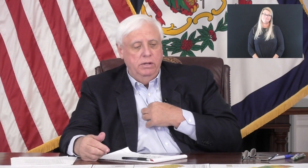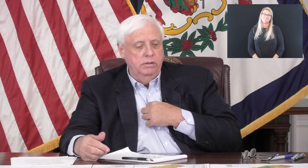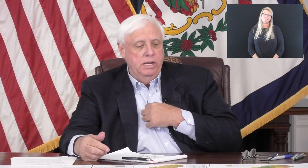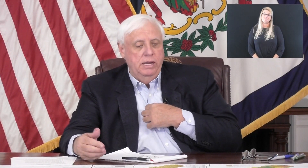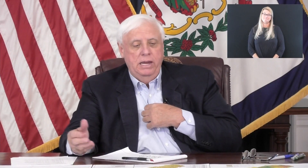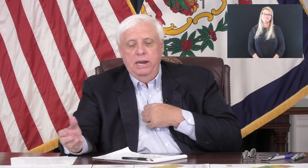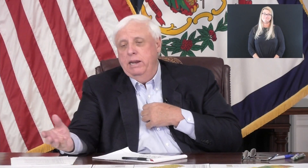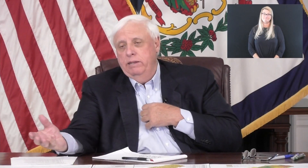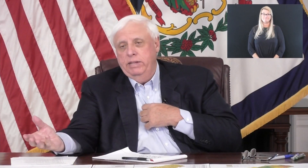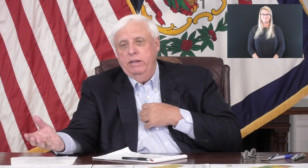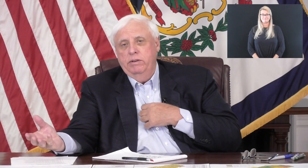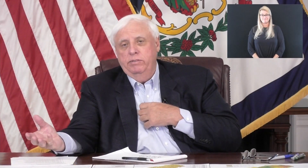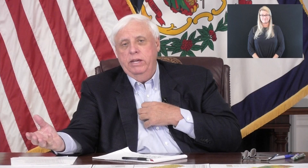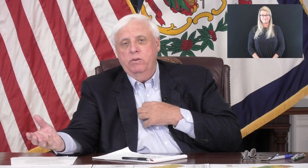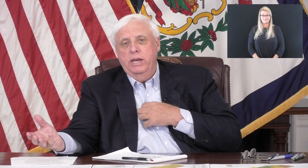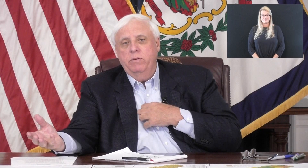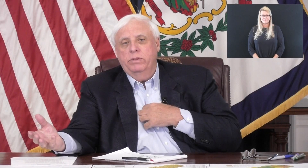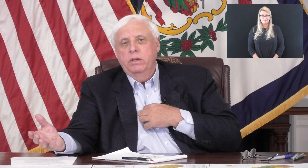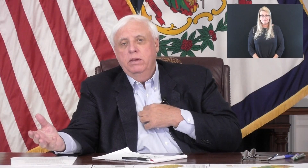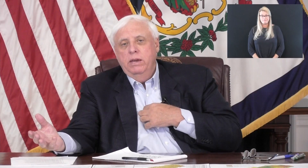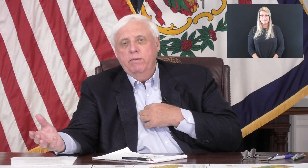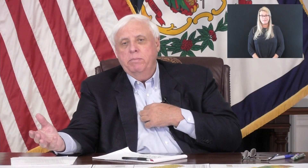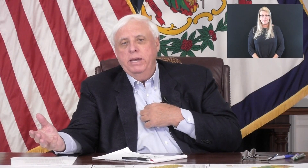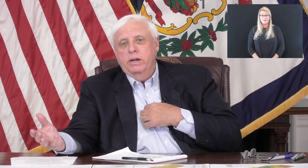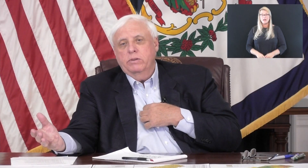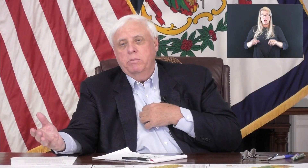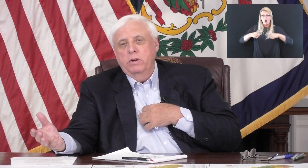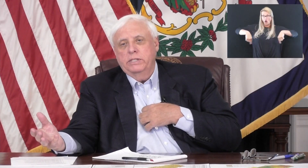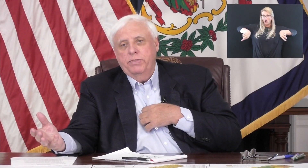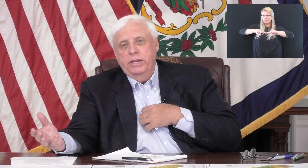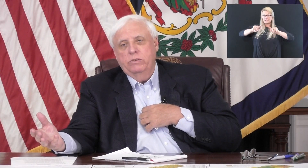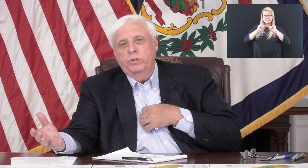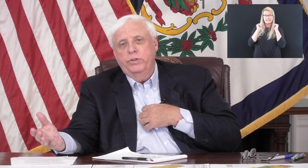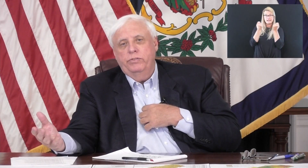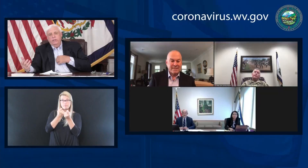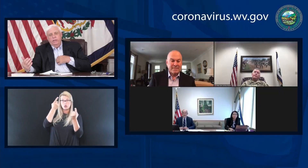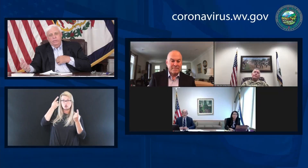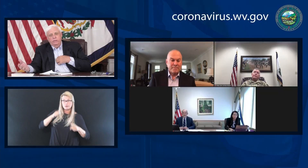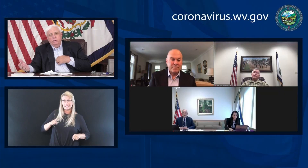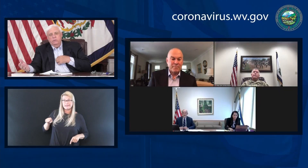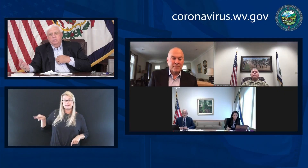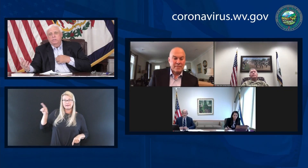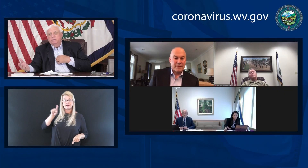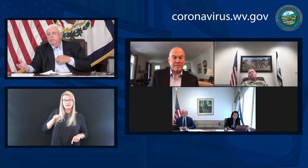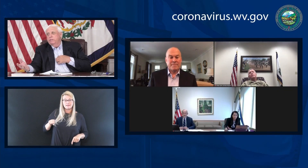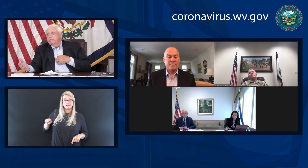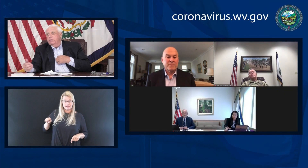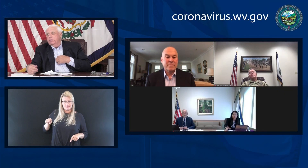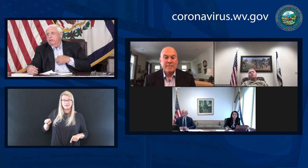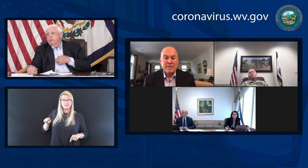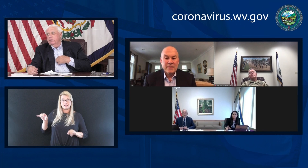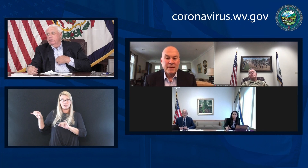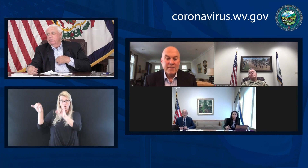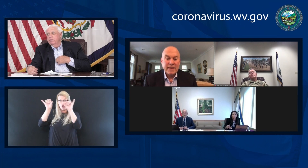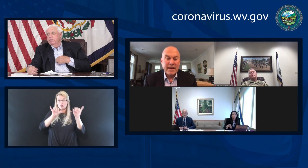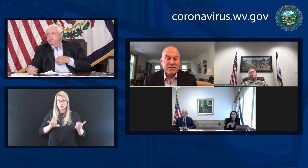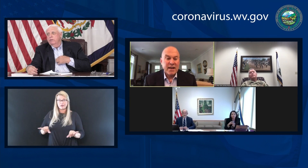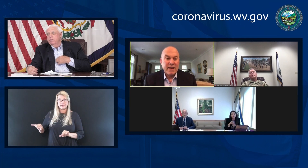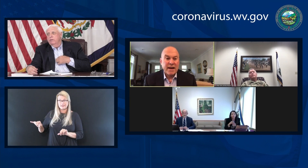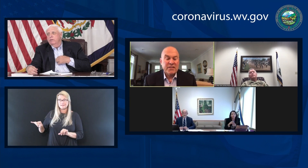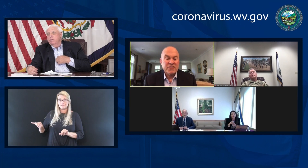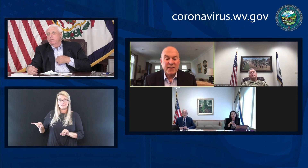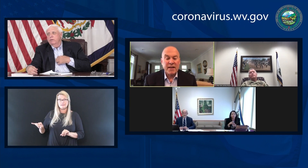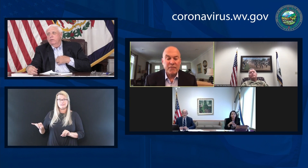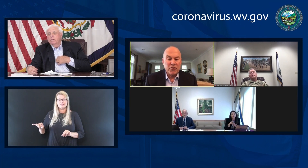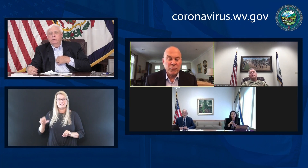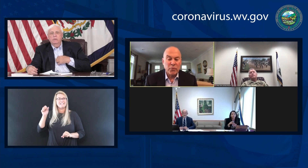just, is that okay with everybody, Dr. Marsh? I think that's what you said. I think Dr. Amjad is saying the same thing. Yes,